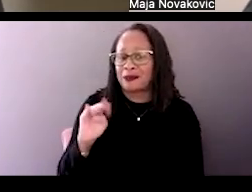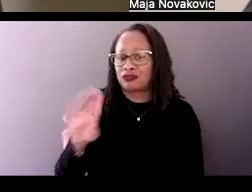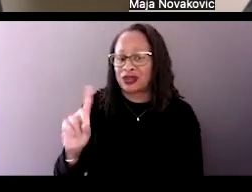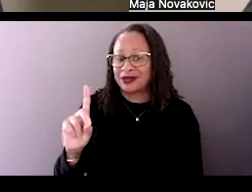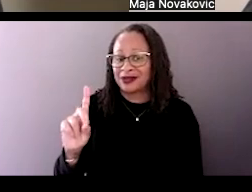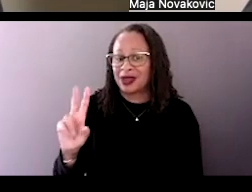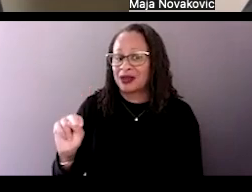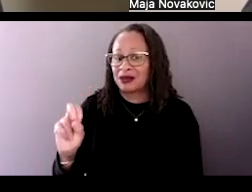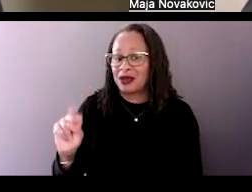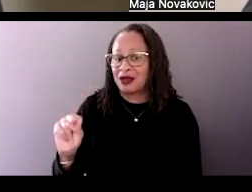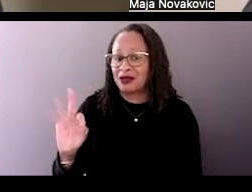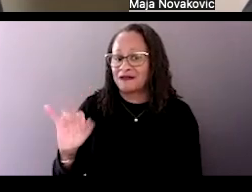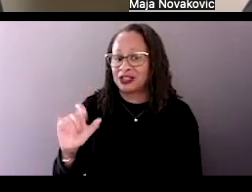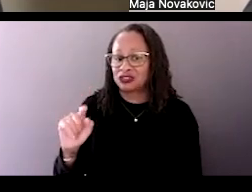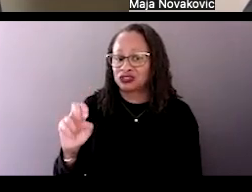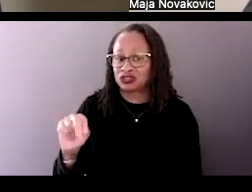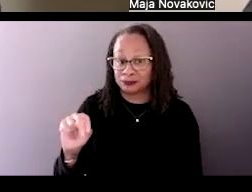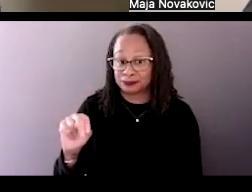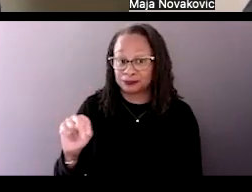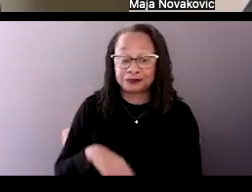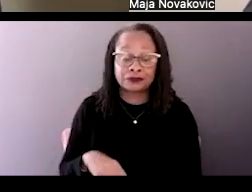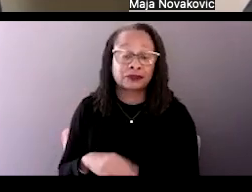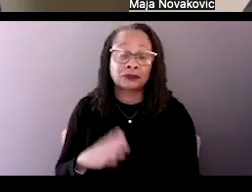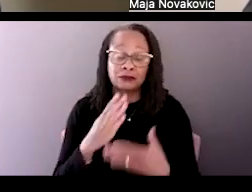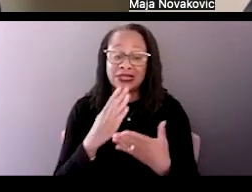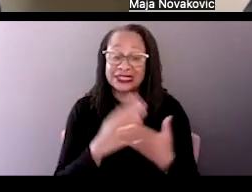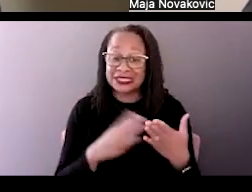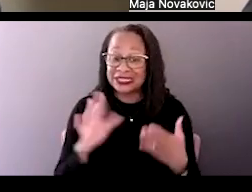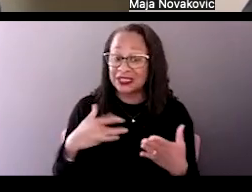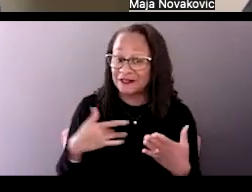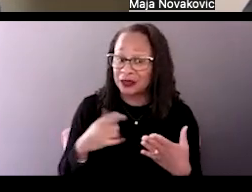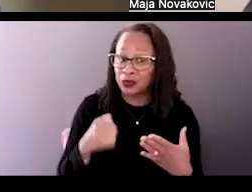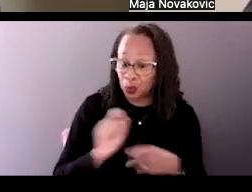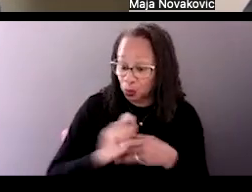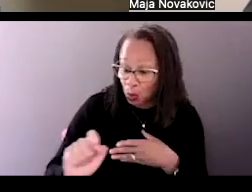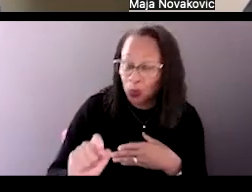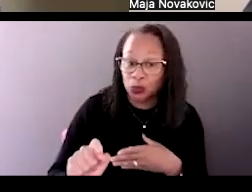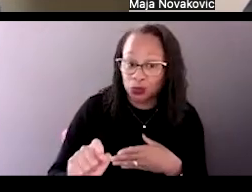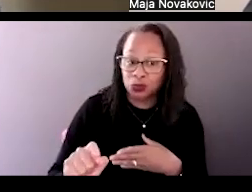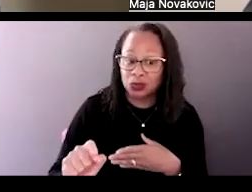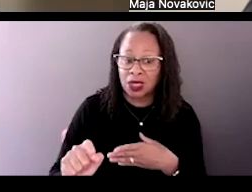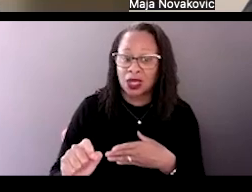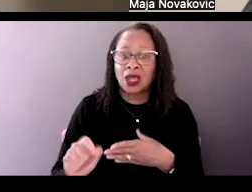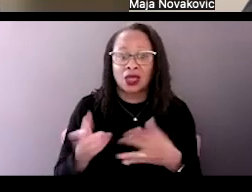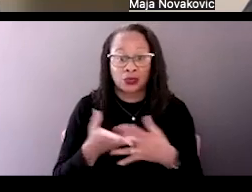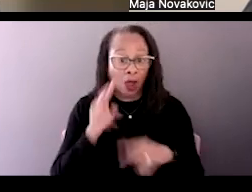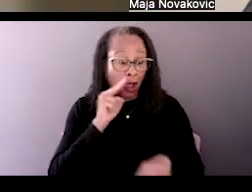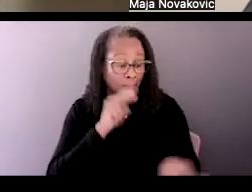there are scenes that feel like you wrote them. It's still observational,